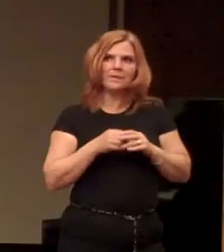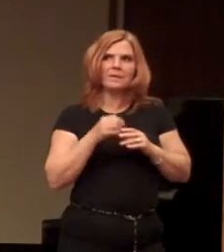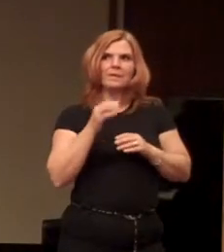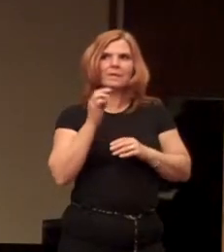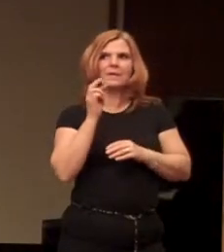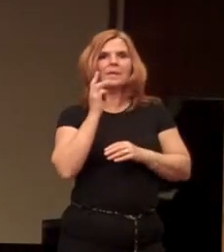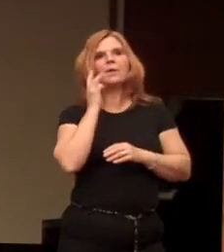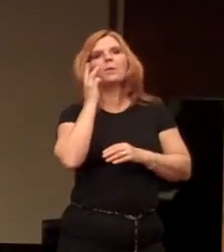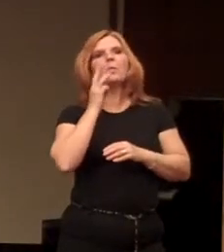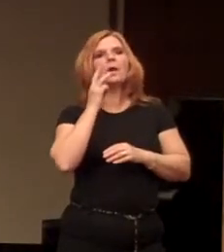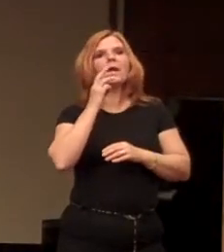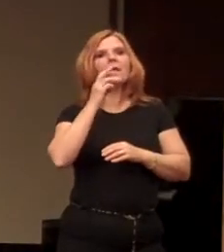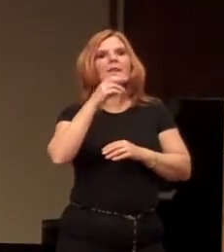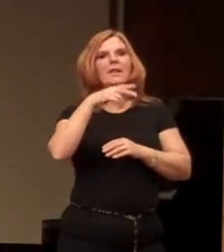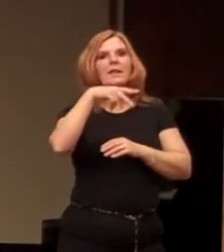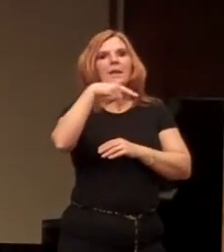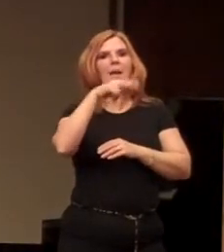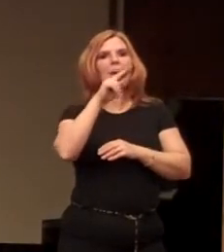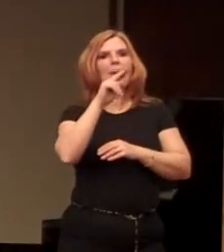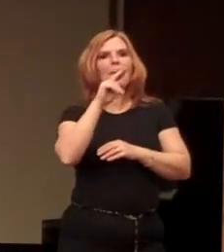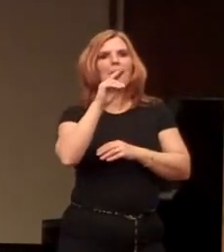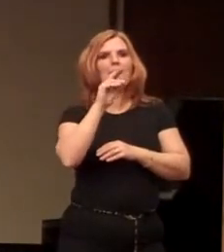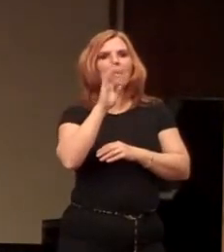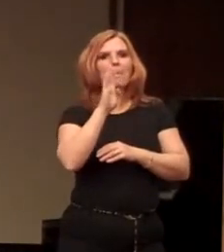Wheeling Public Library.